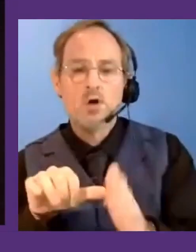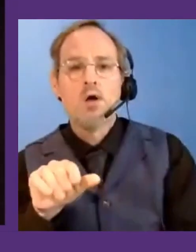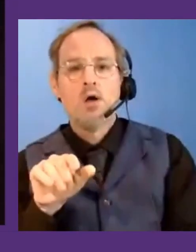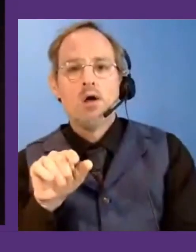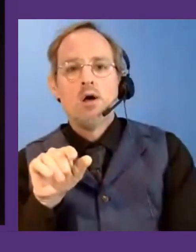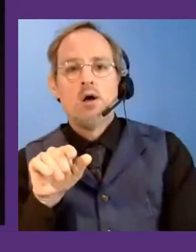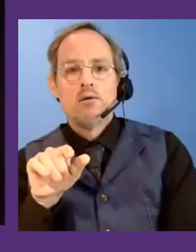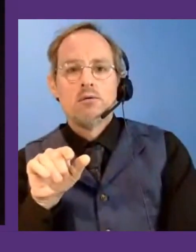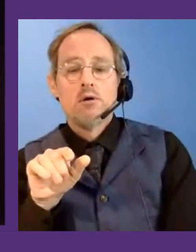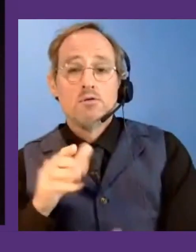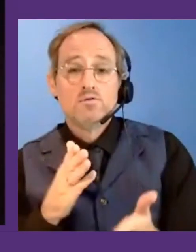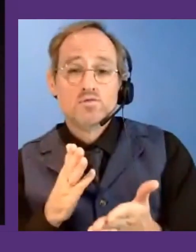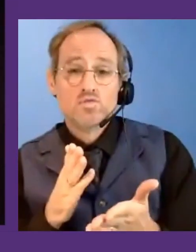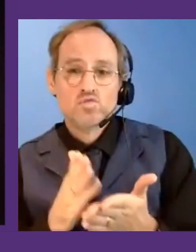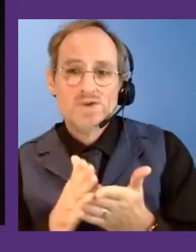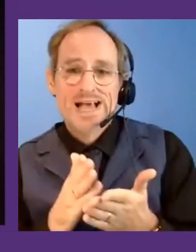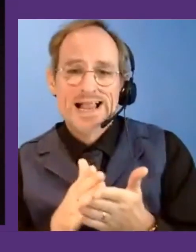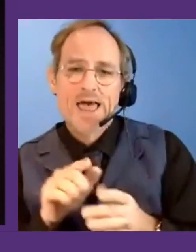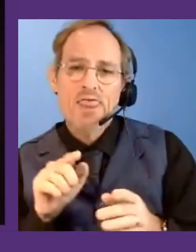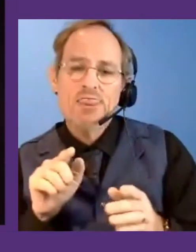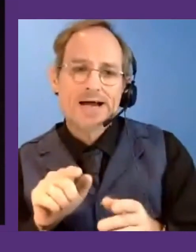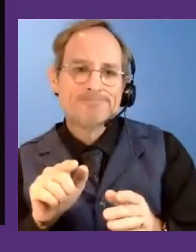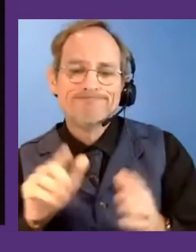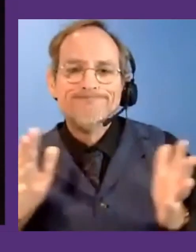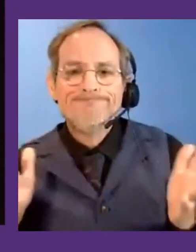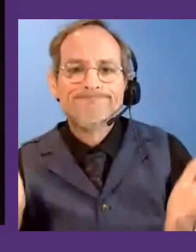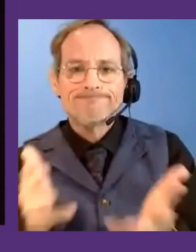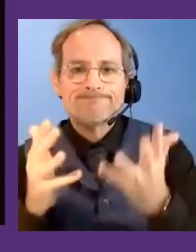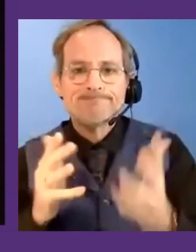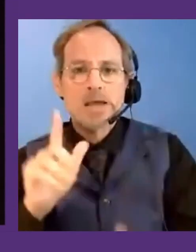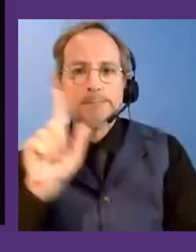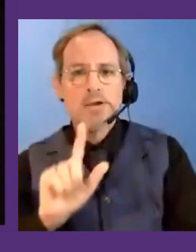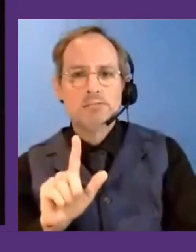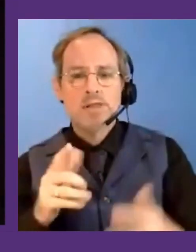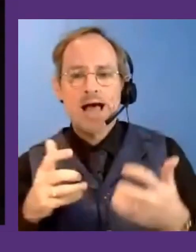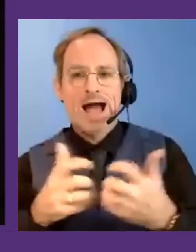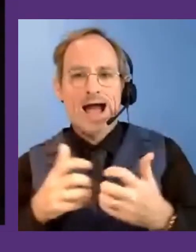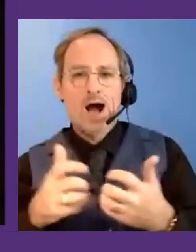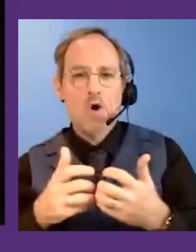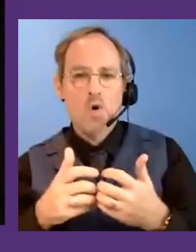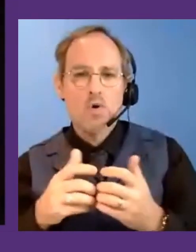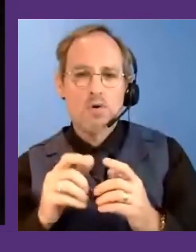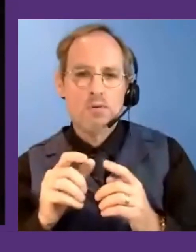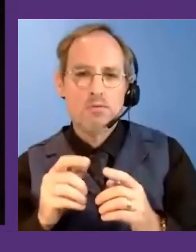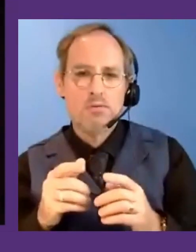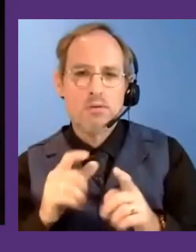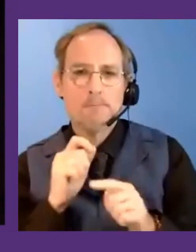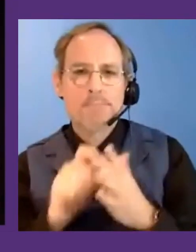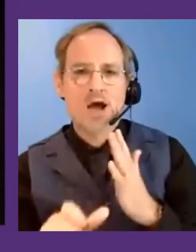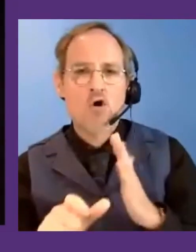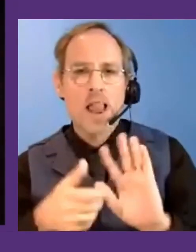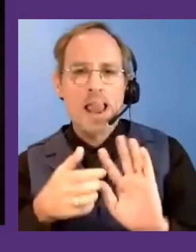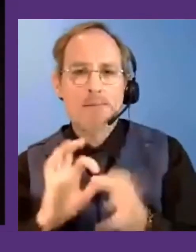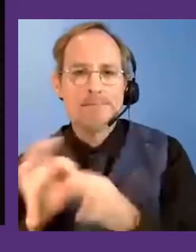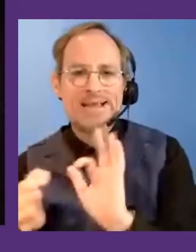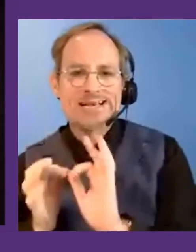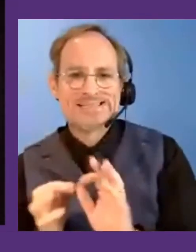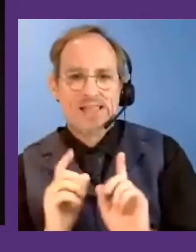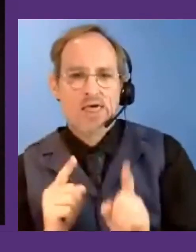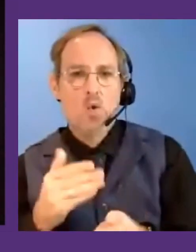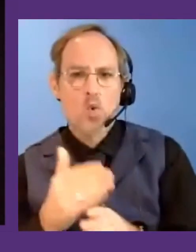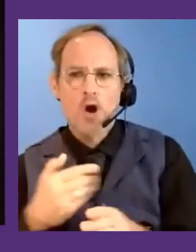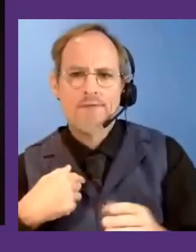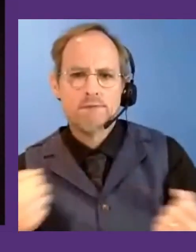that galvanizes people, though, is where we do things like work on the Paralympics, because we have the power through that